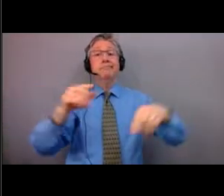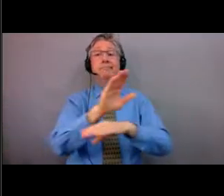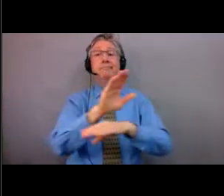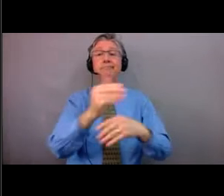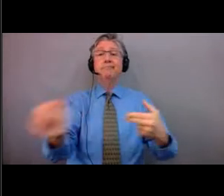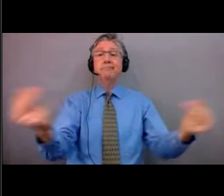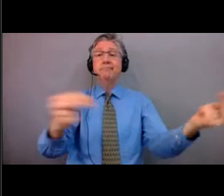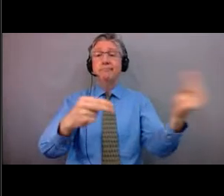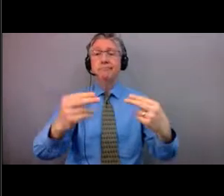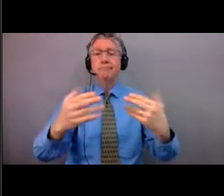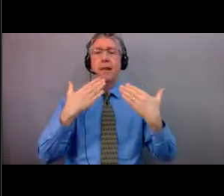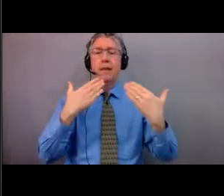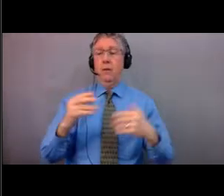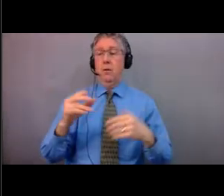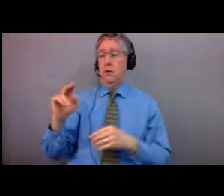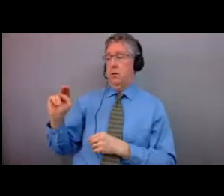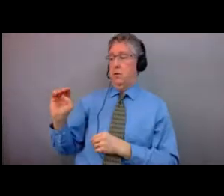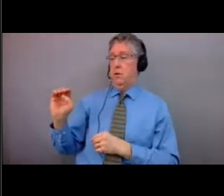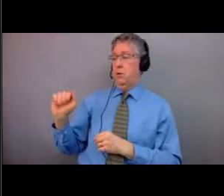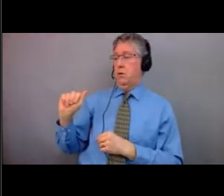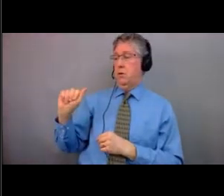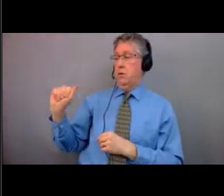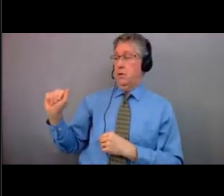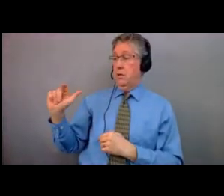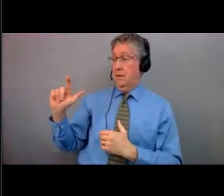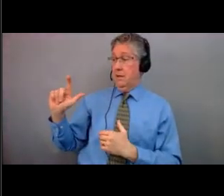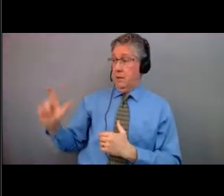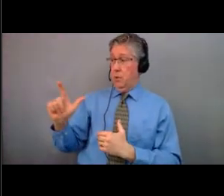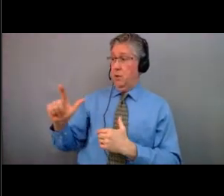hosting this special event. This concludes the